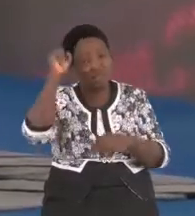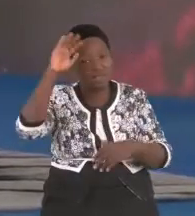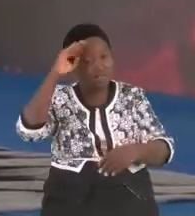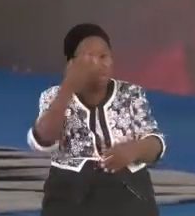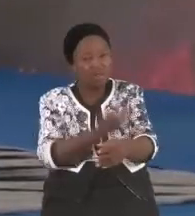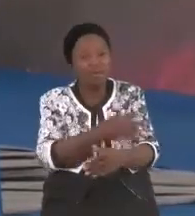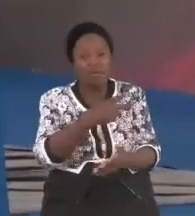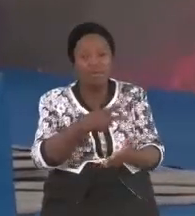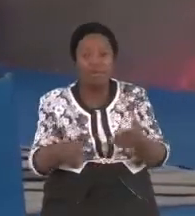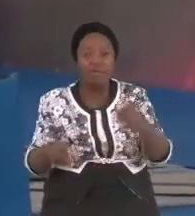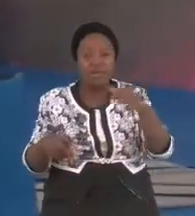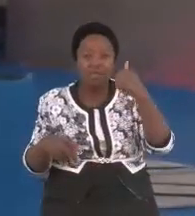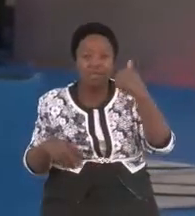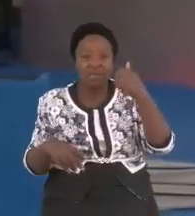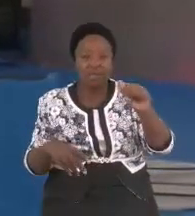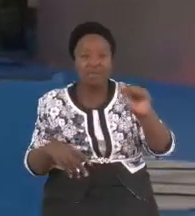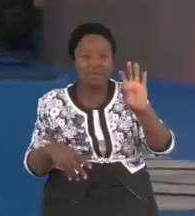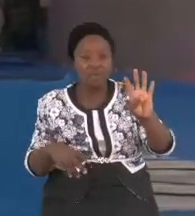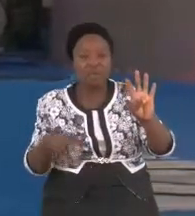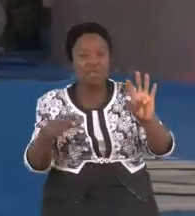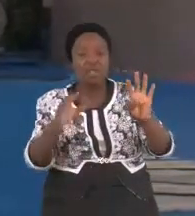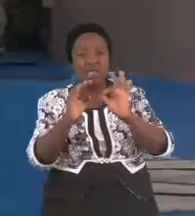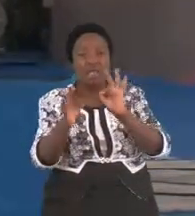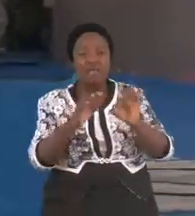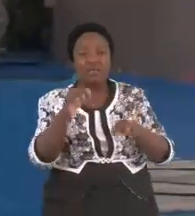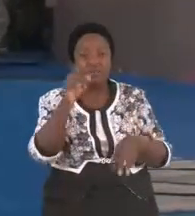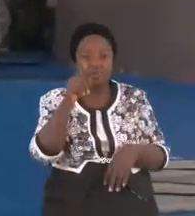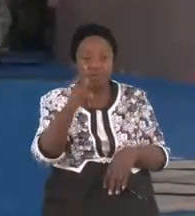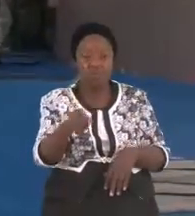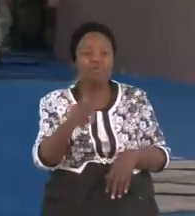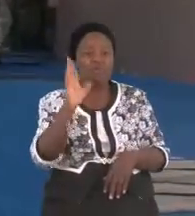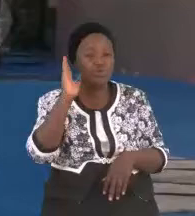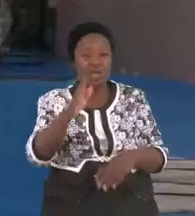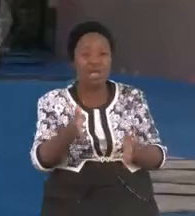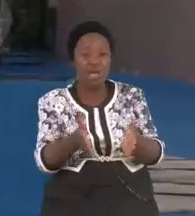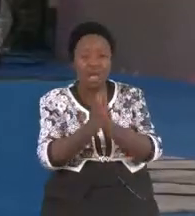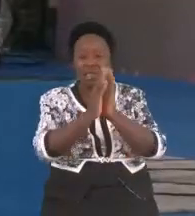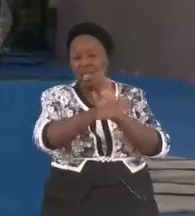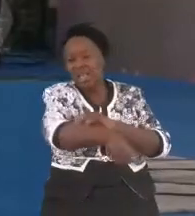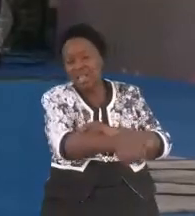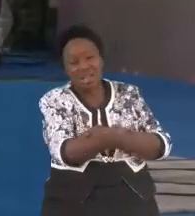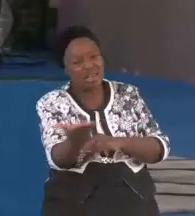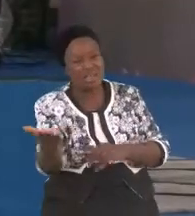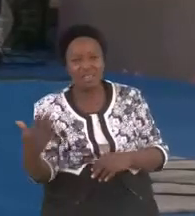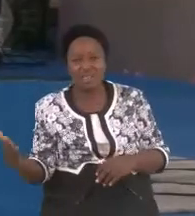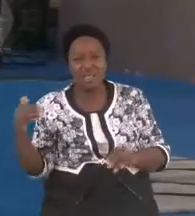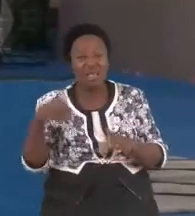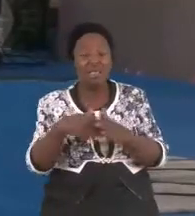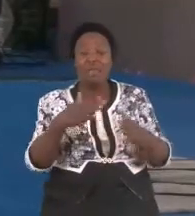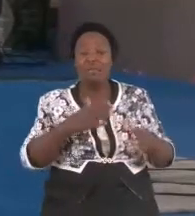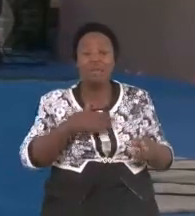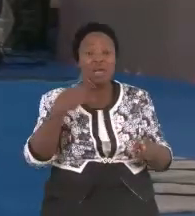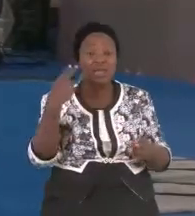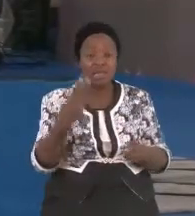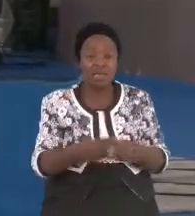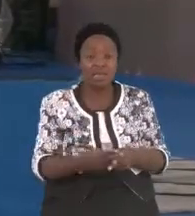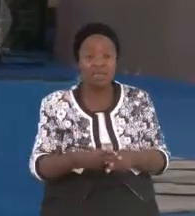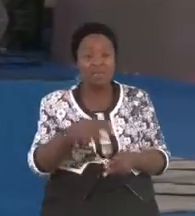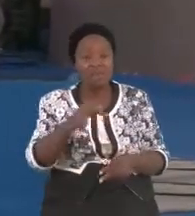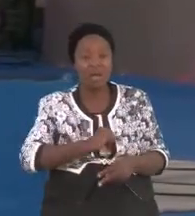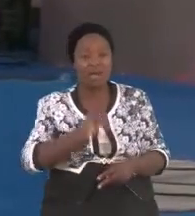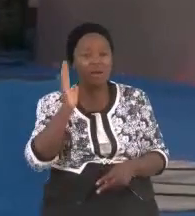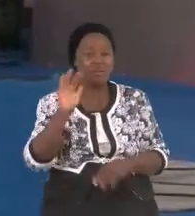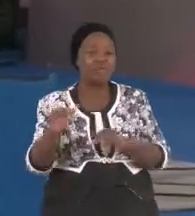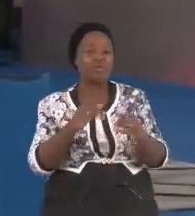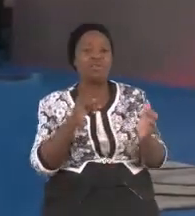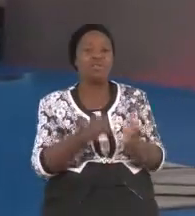ye ask, shall ask anything in my name, I will do it. Make